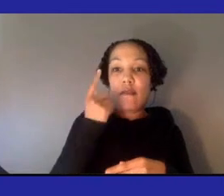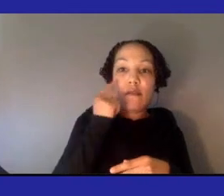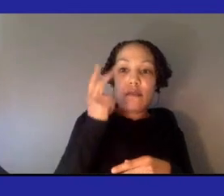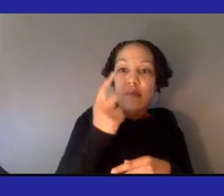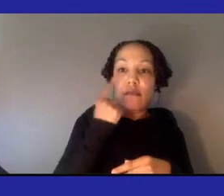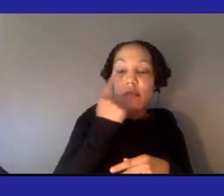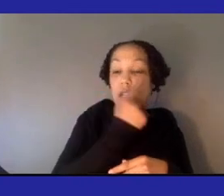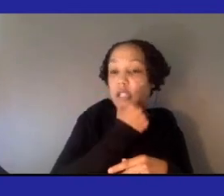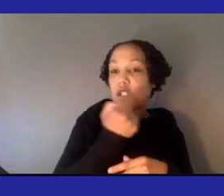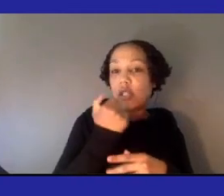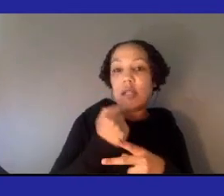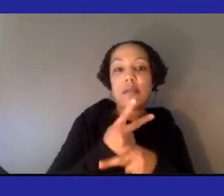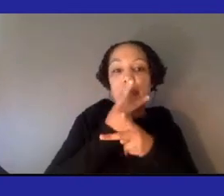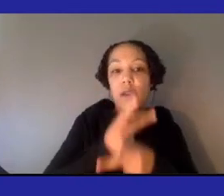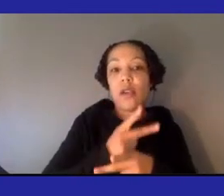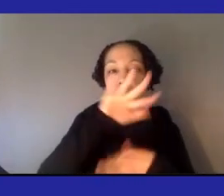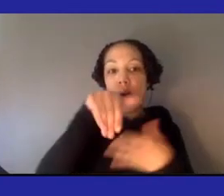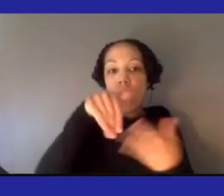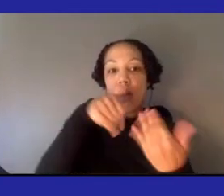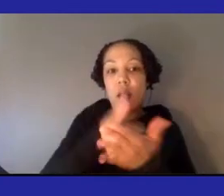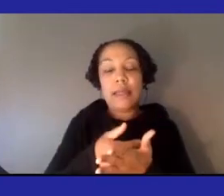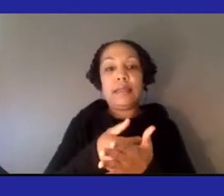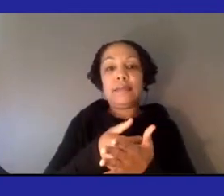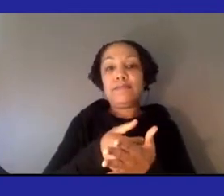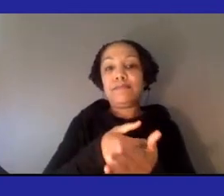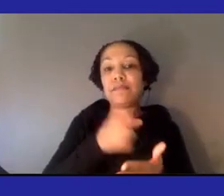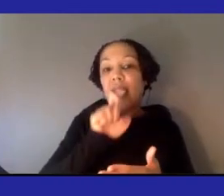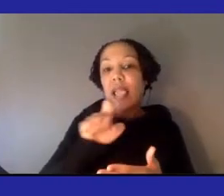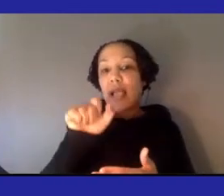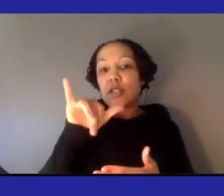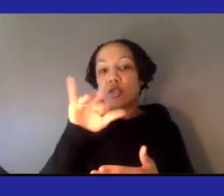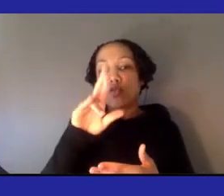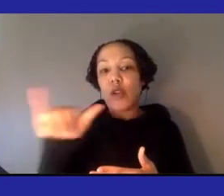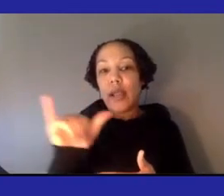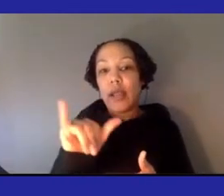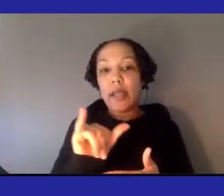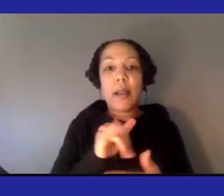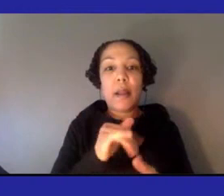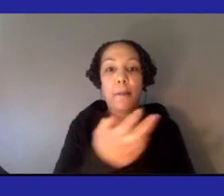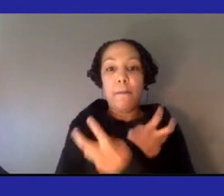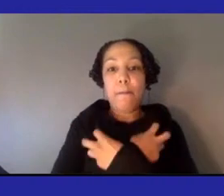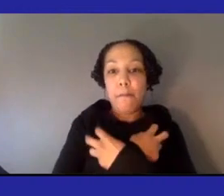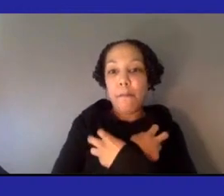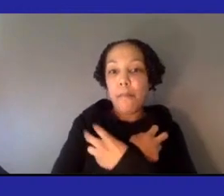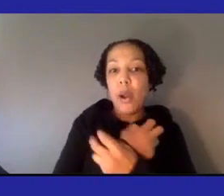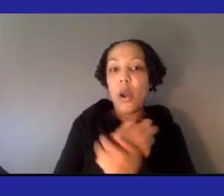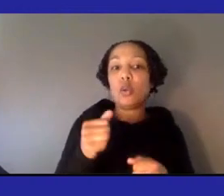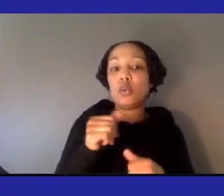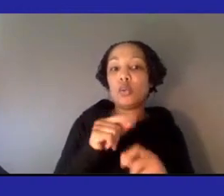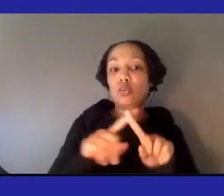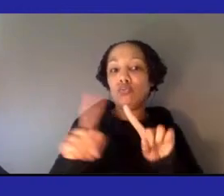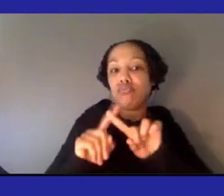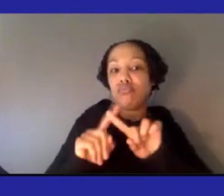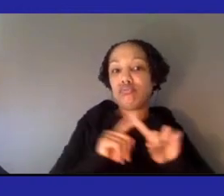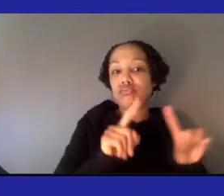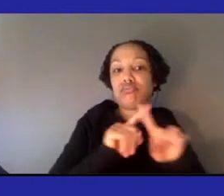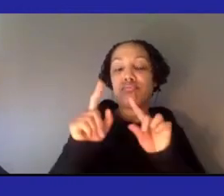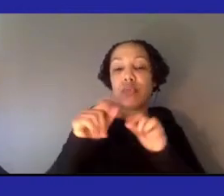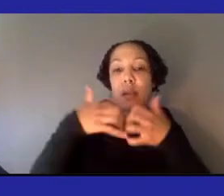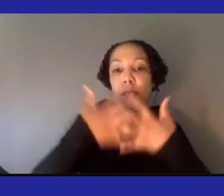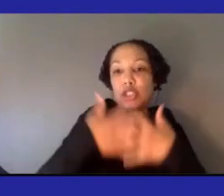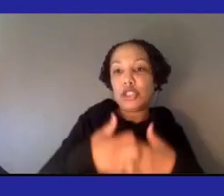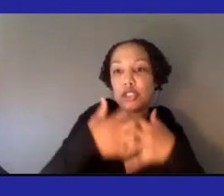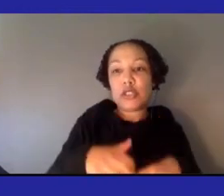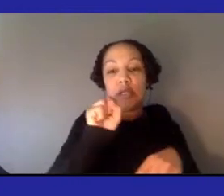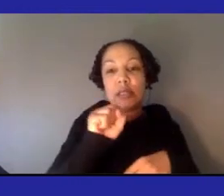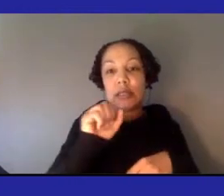care here will include x-ray, mammography, bone density, ultrasound, and even a CT scanning machine. So that whatever you need, once you step through the